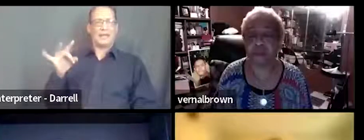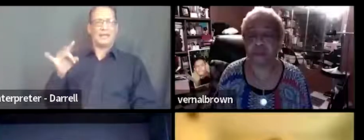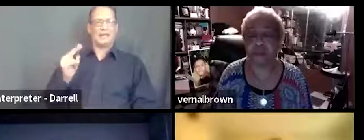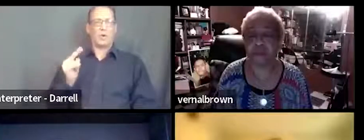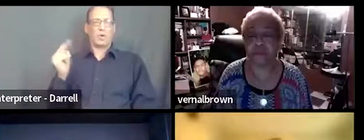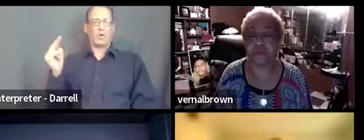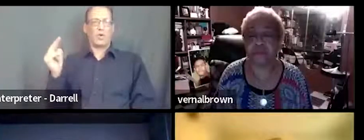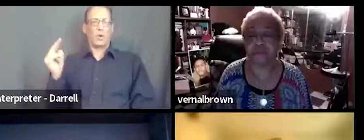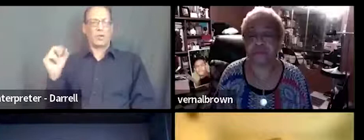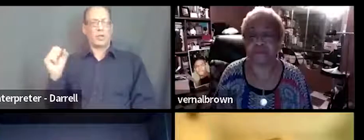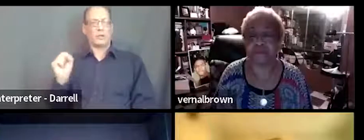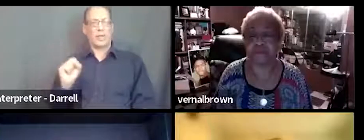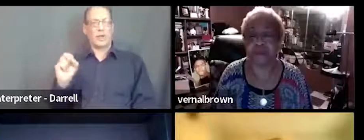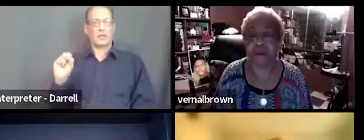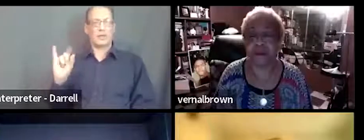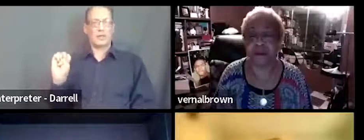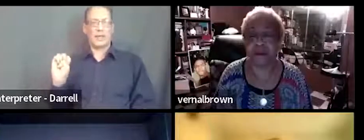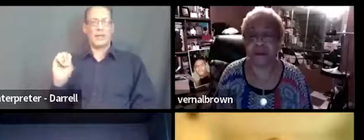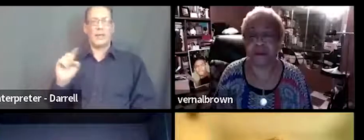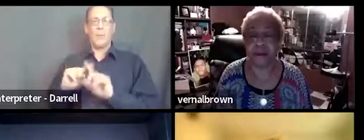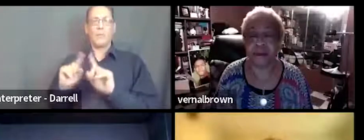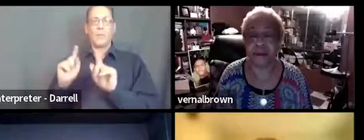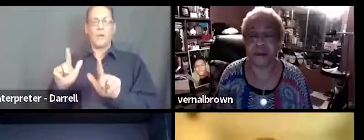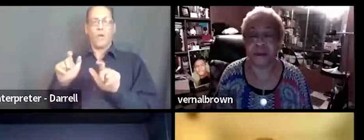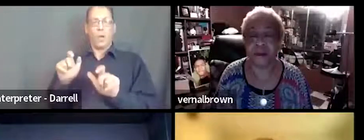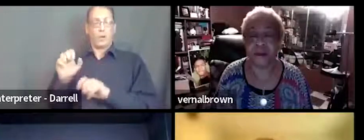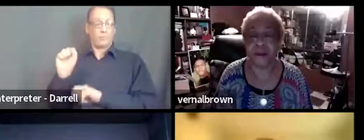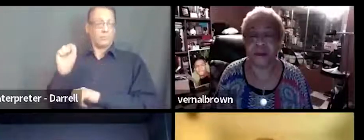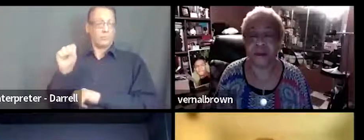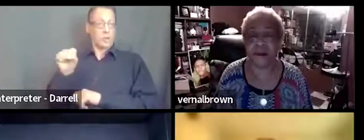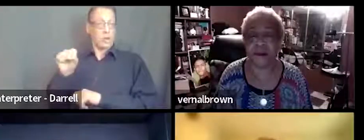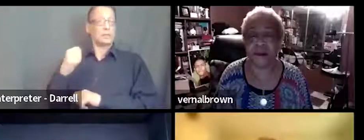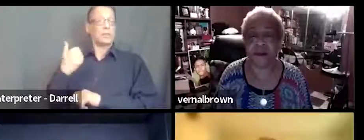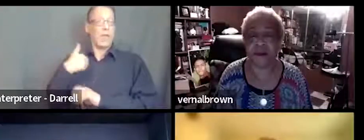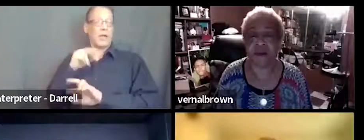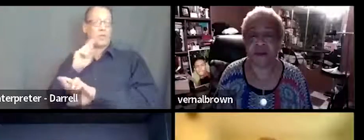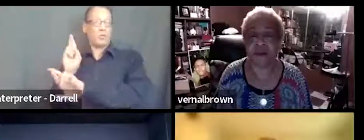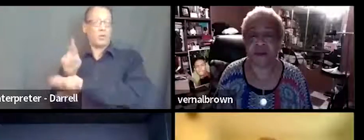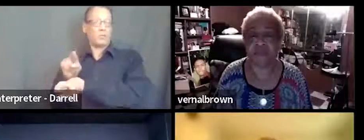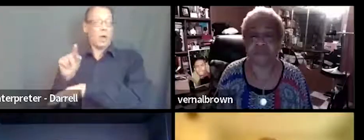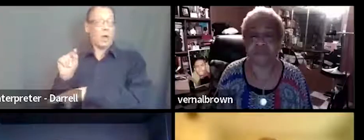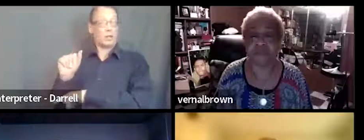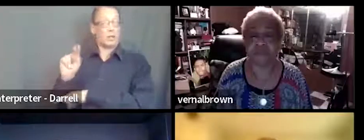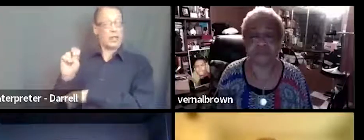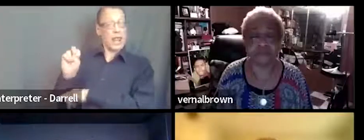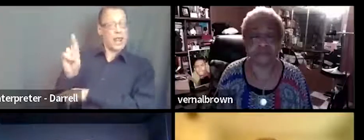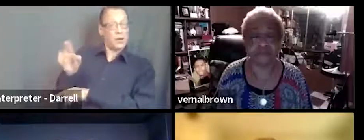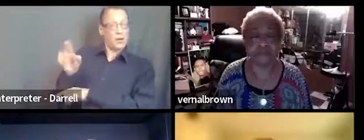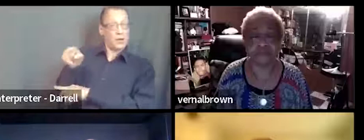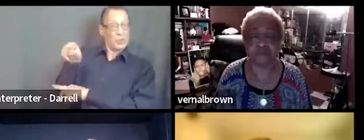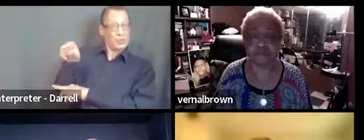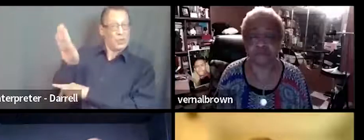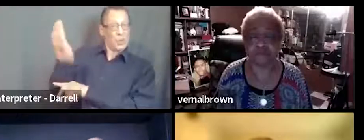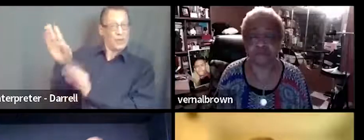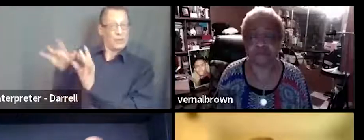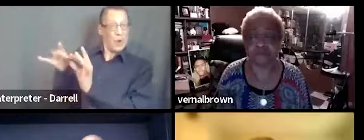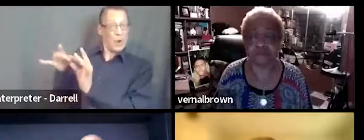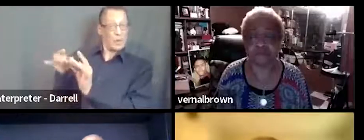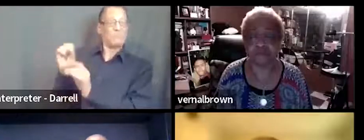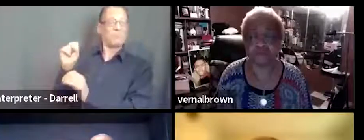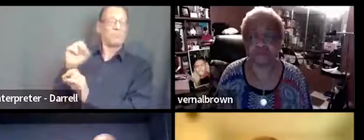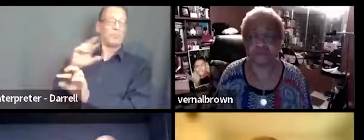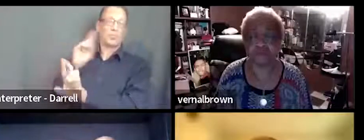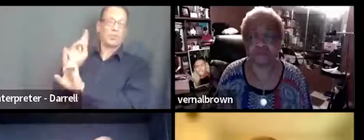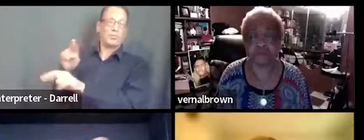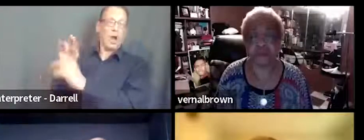Side. But very quickly, yes, we have drafted a response to Mr. Tanner having to do with some of those downtown